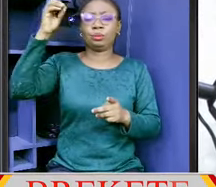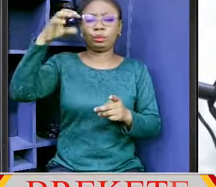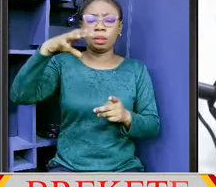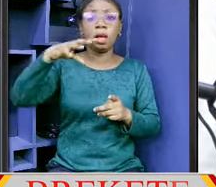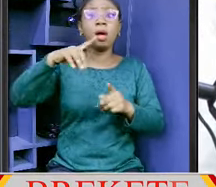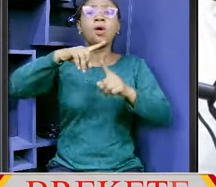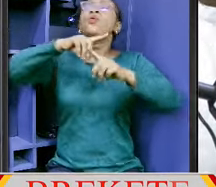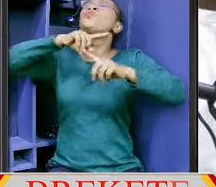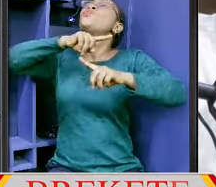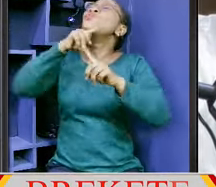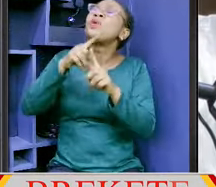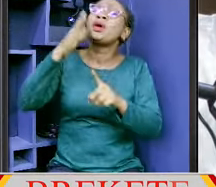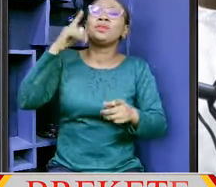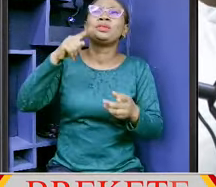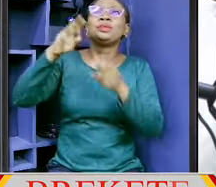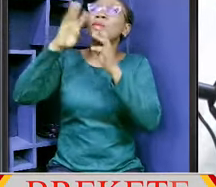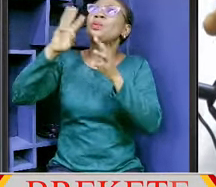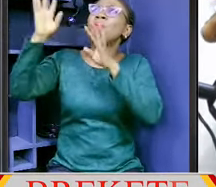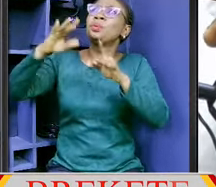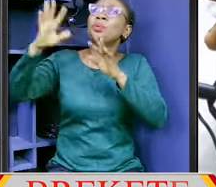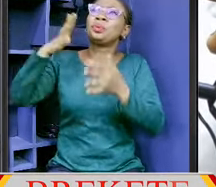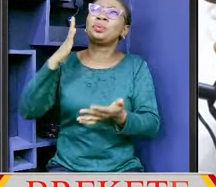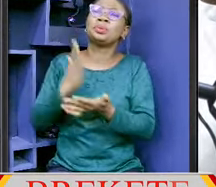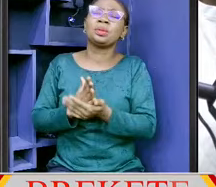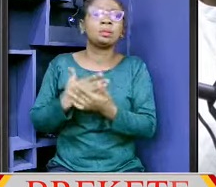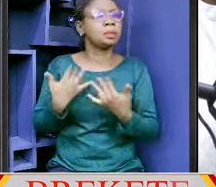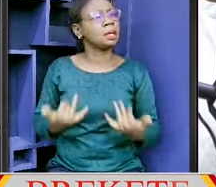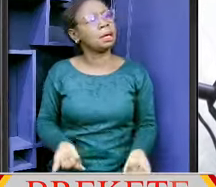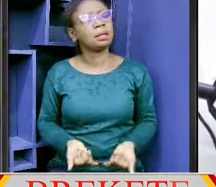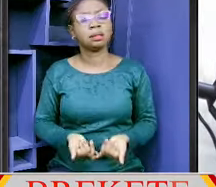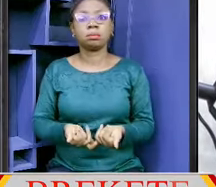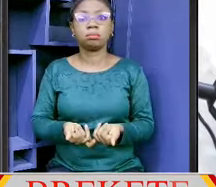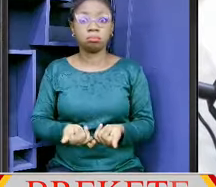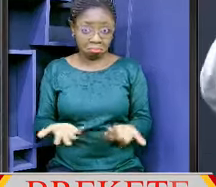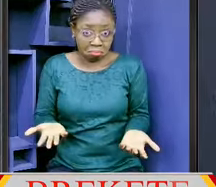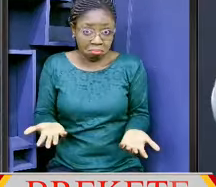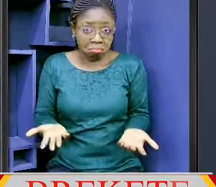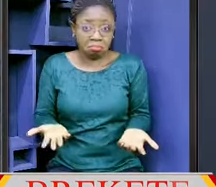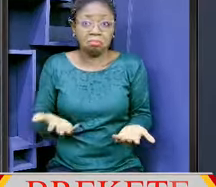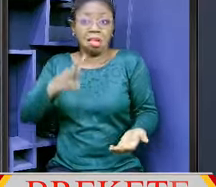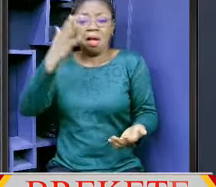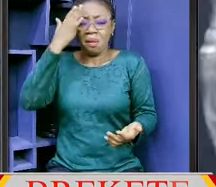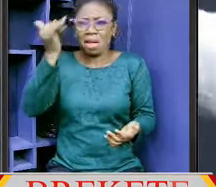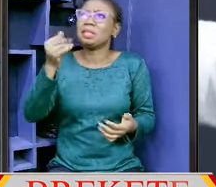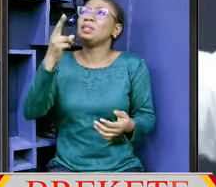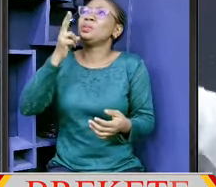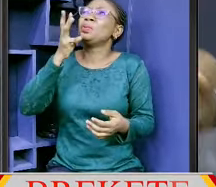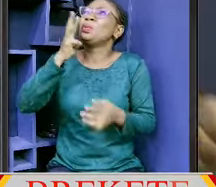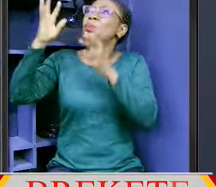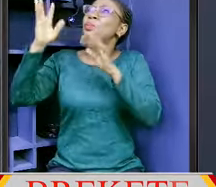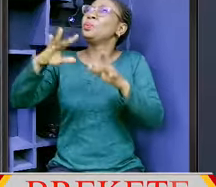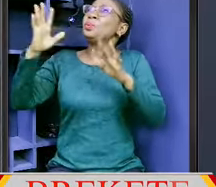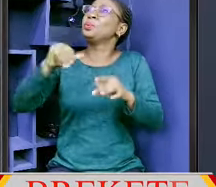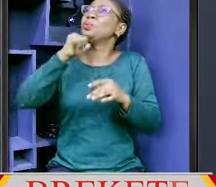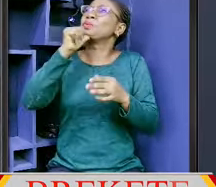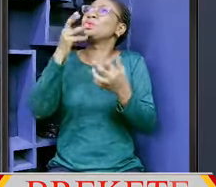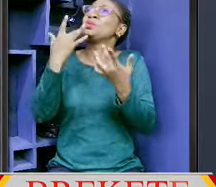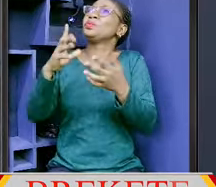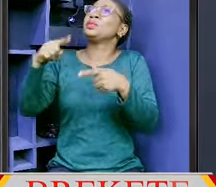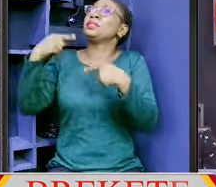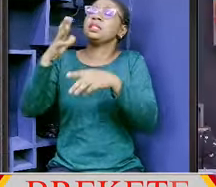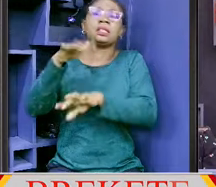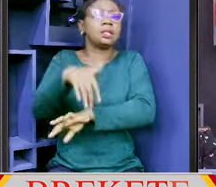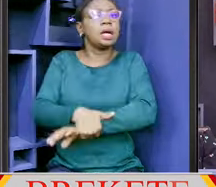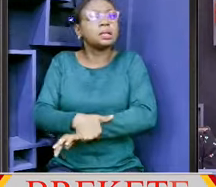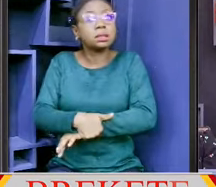When this rain go stop now, you never hear them before. Why this rain no go wait till the night? Una never